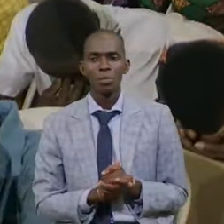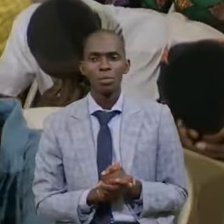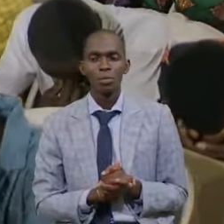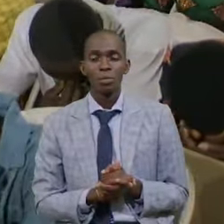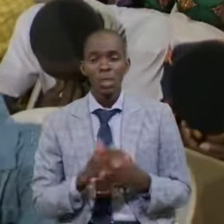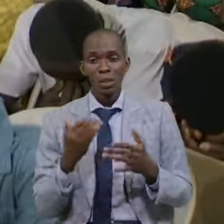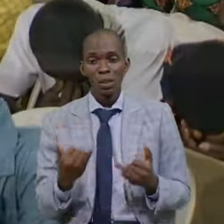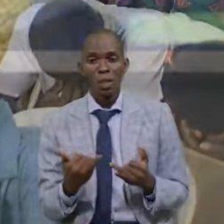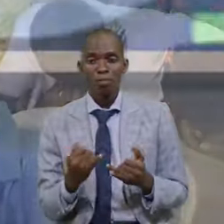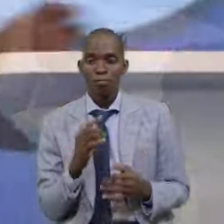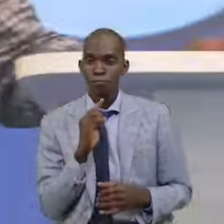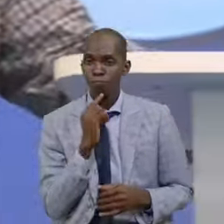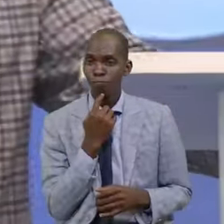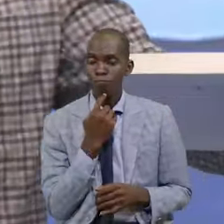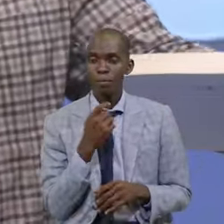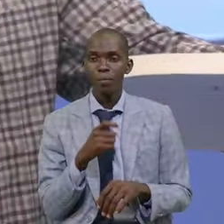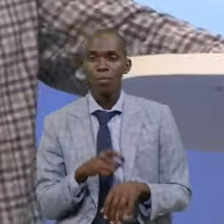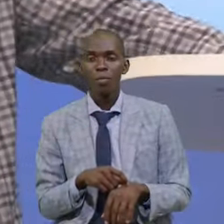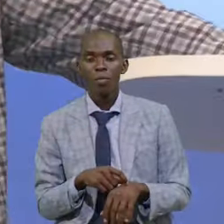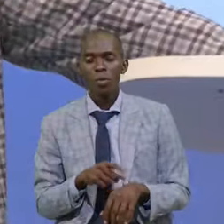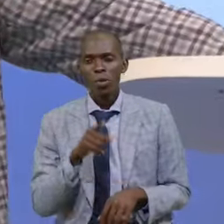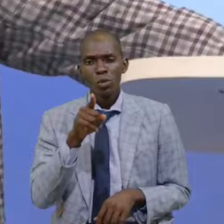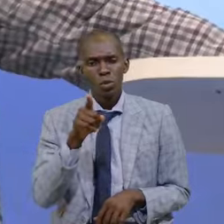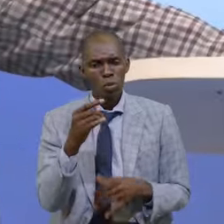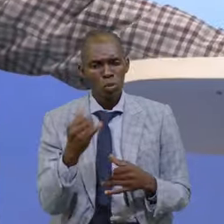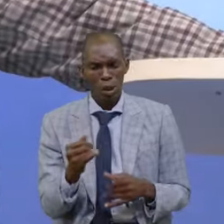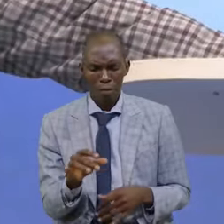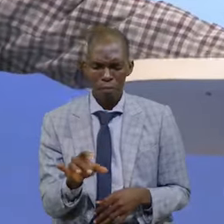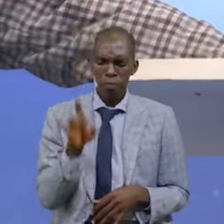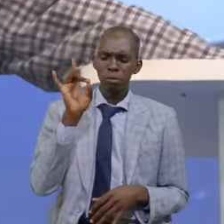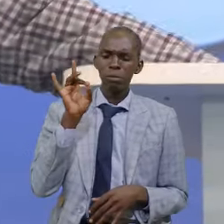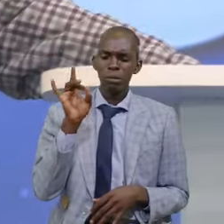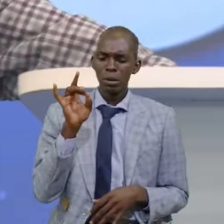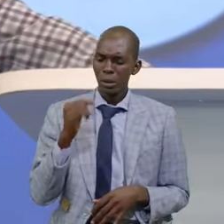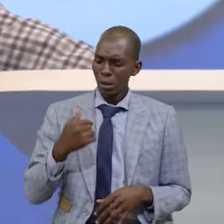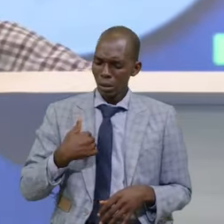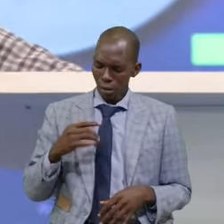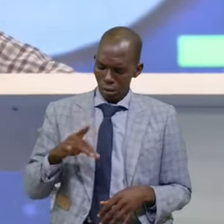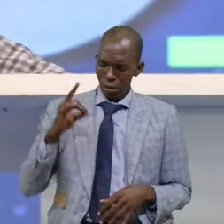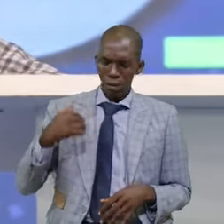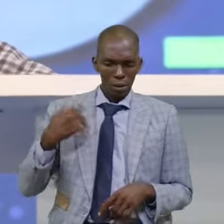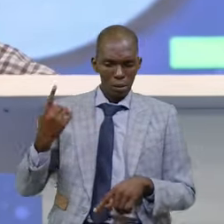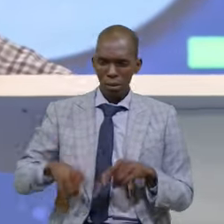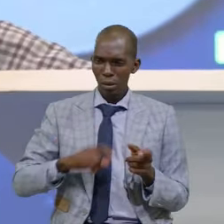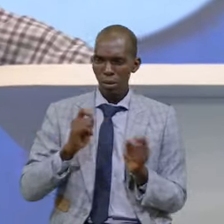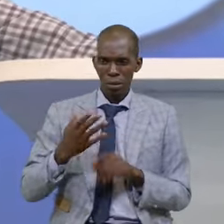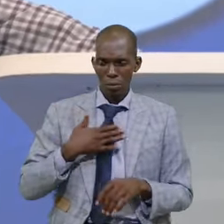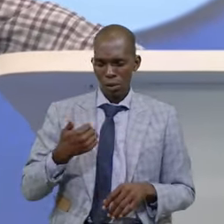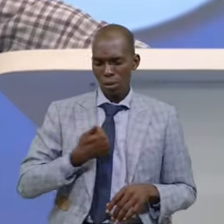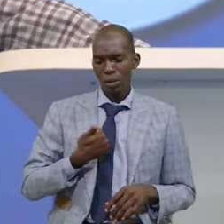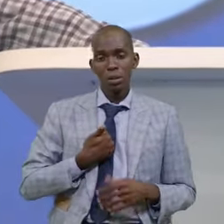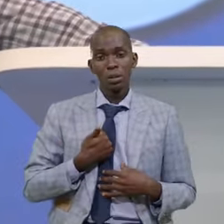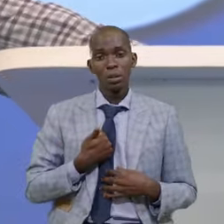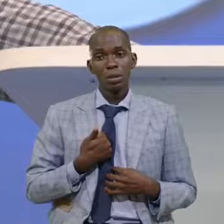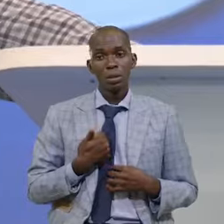eyes closed. You realize you cannot change your own life by yourself. You cannot